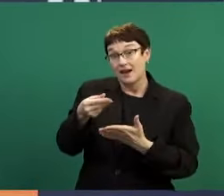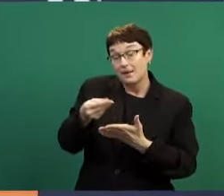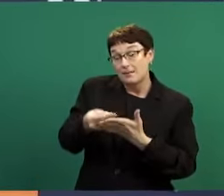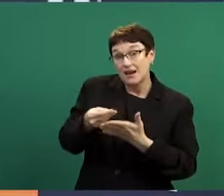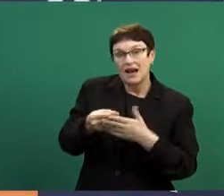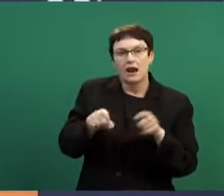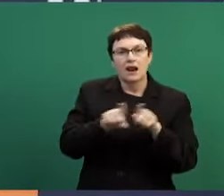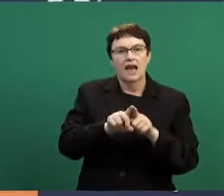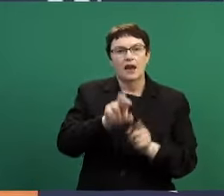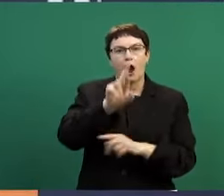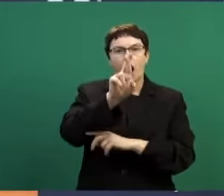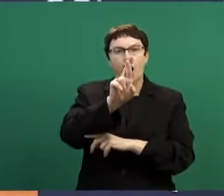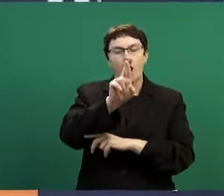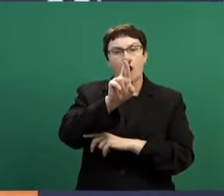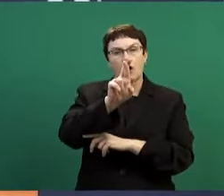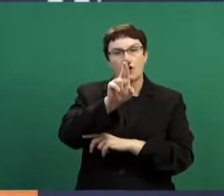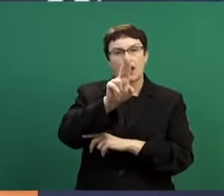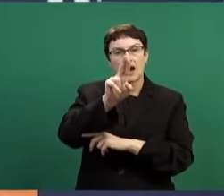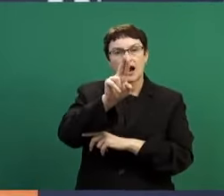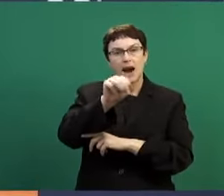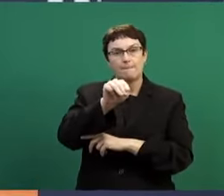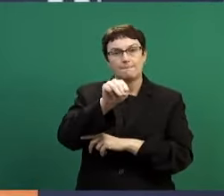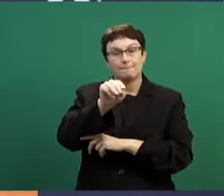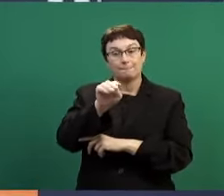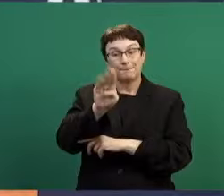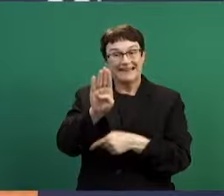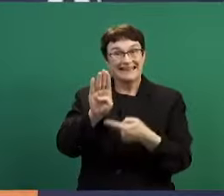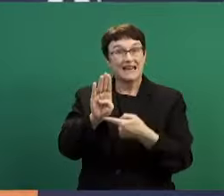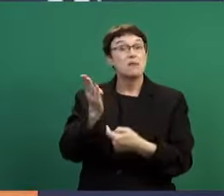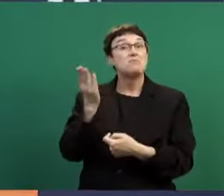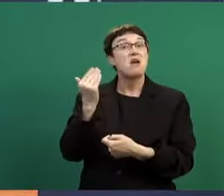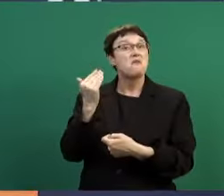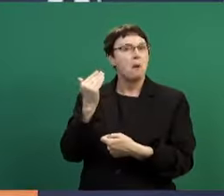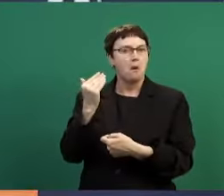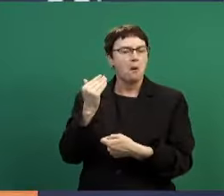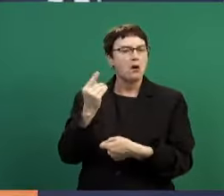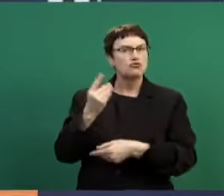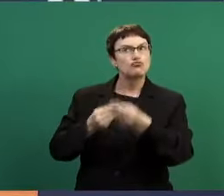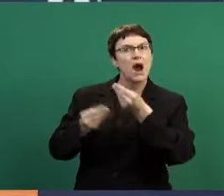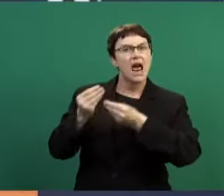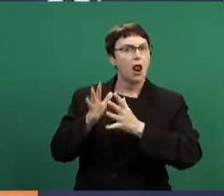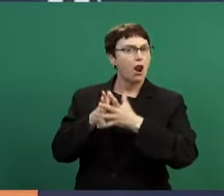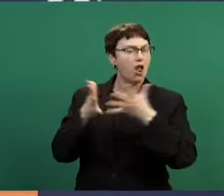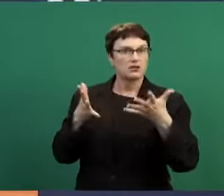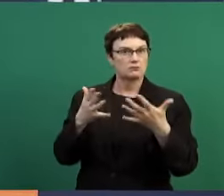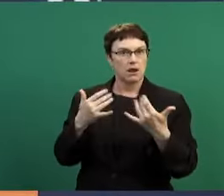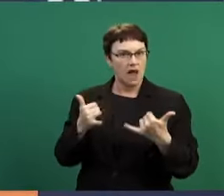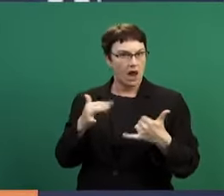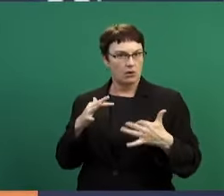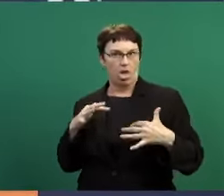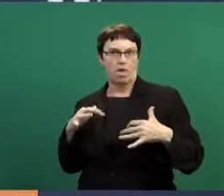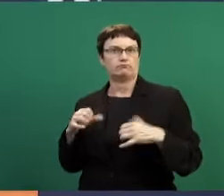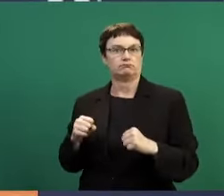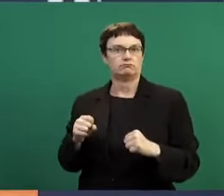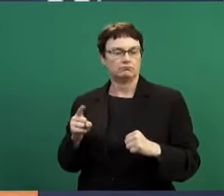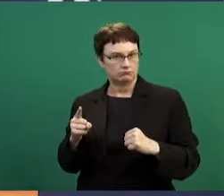RMB previously was not much traded. It is entering the space and it's starting to occupy the